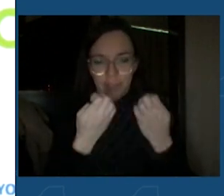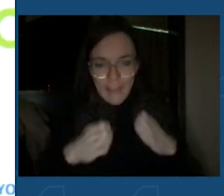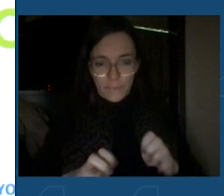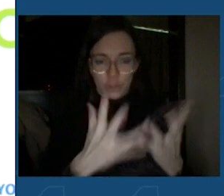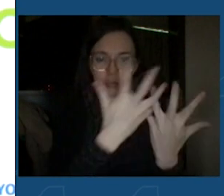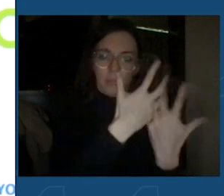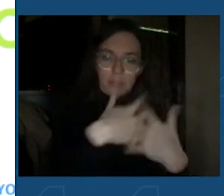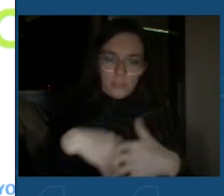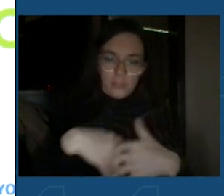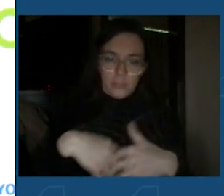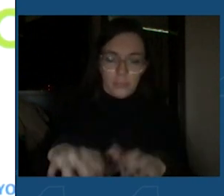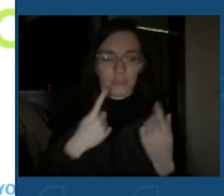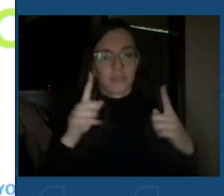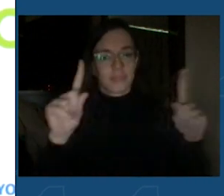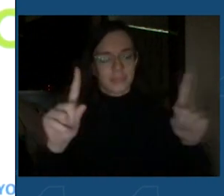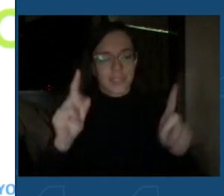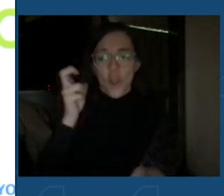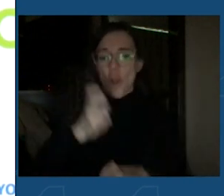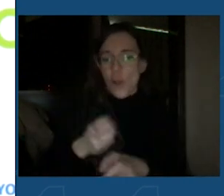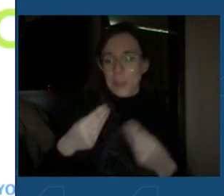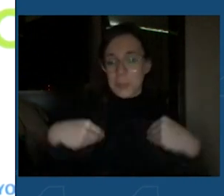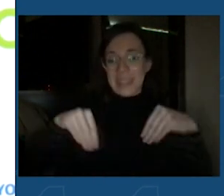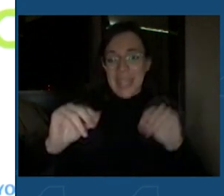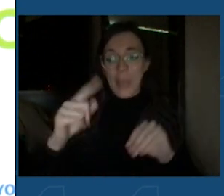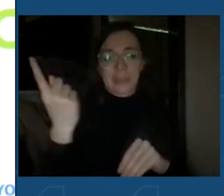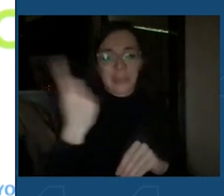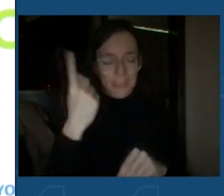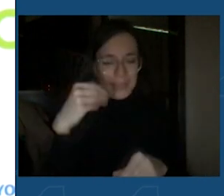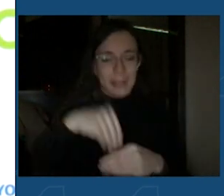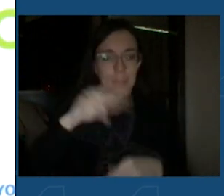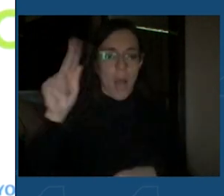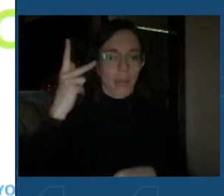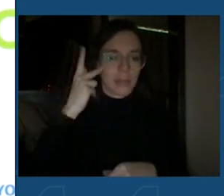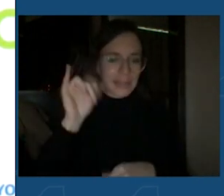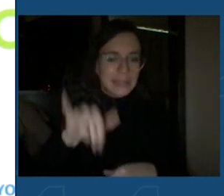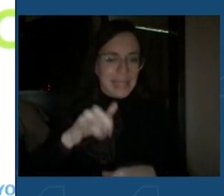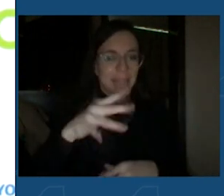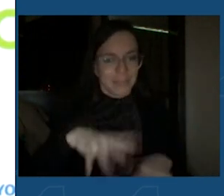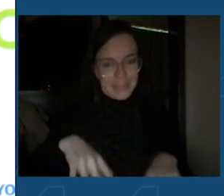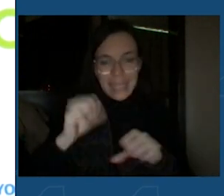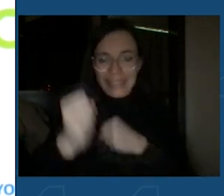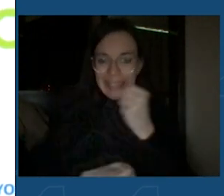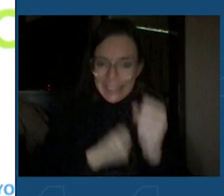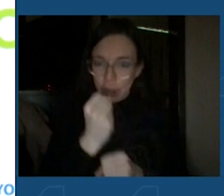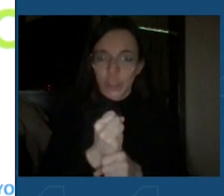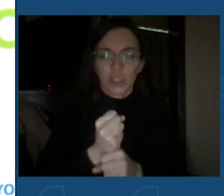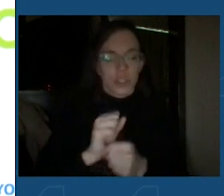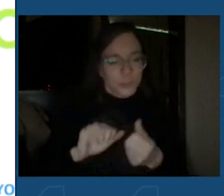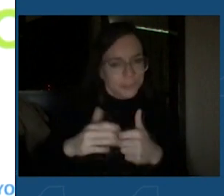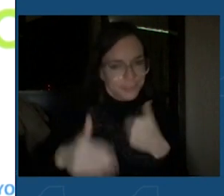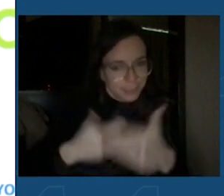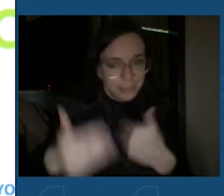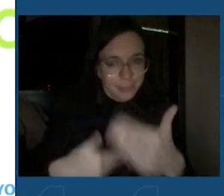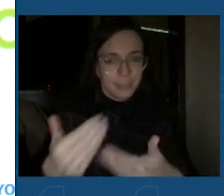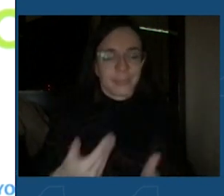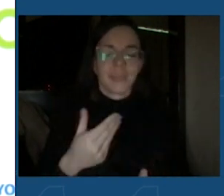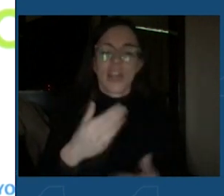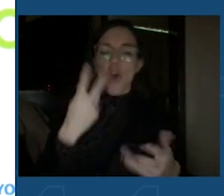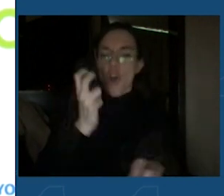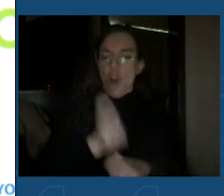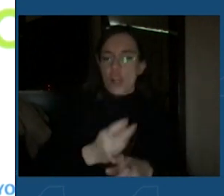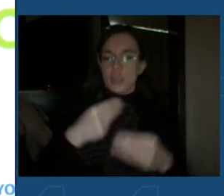to sell something in politics. It takes years to catch on. It's hard to sell something with a lot of moving parts.